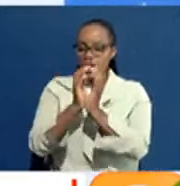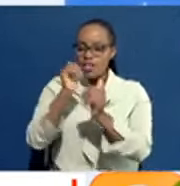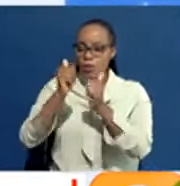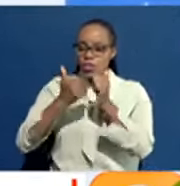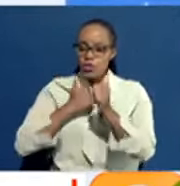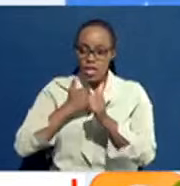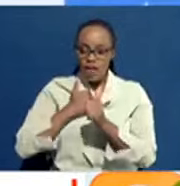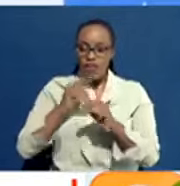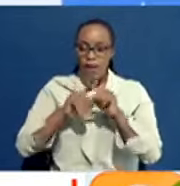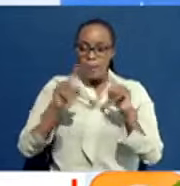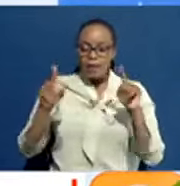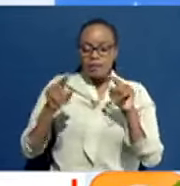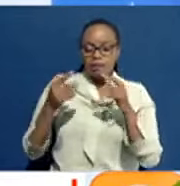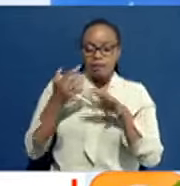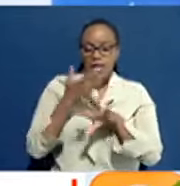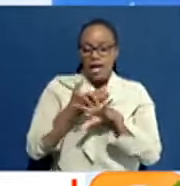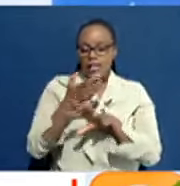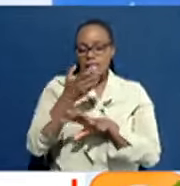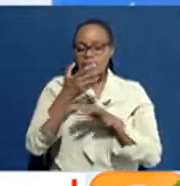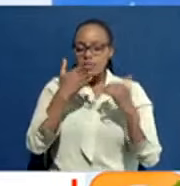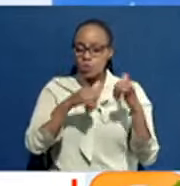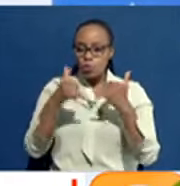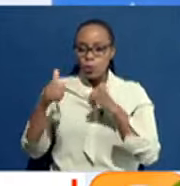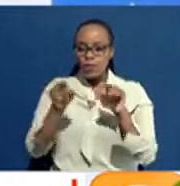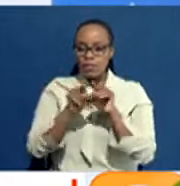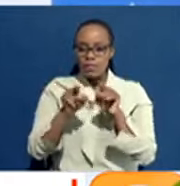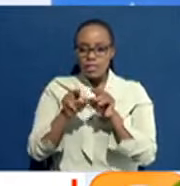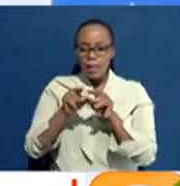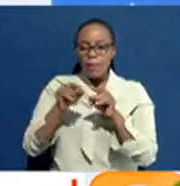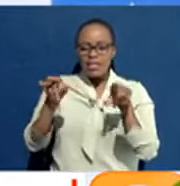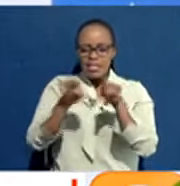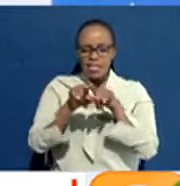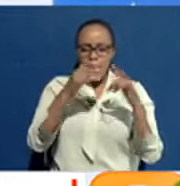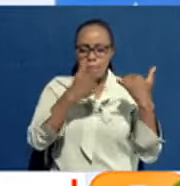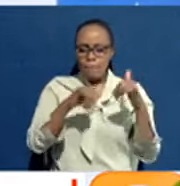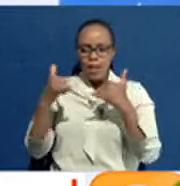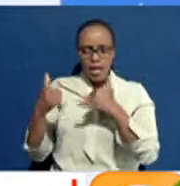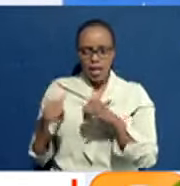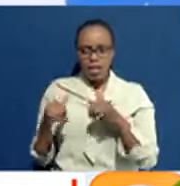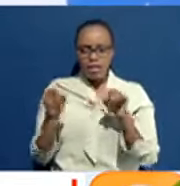pitch is a little bit, you know, it's hard to play. It's not like playing at